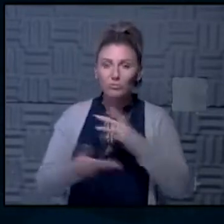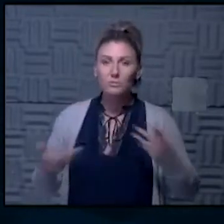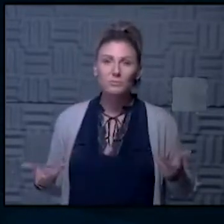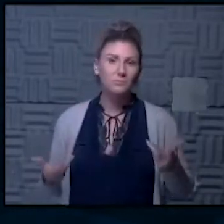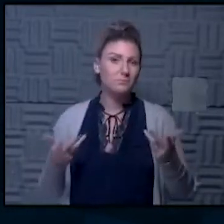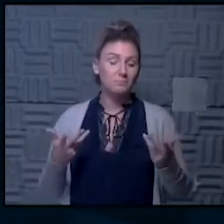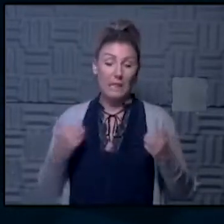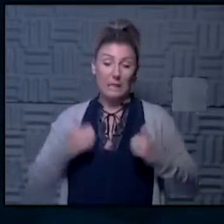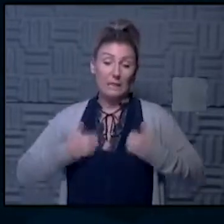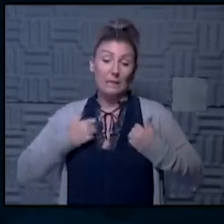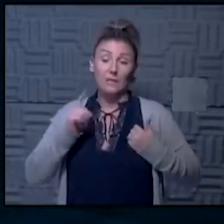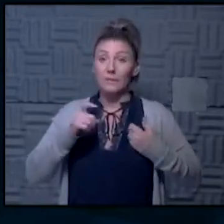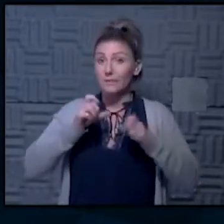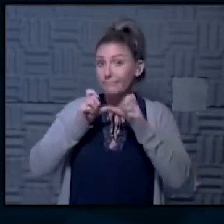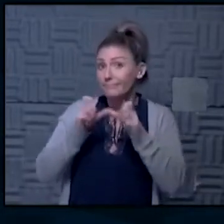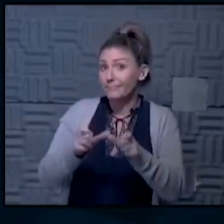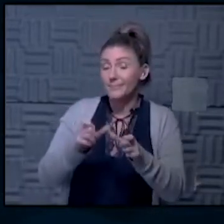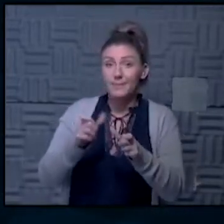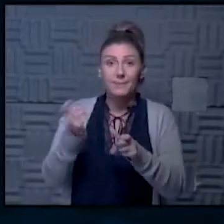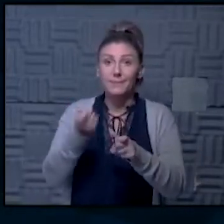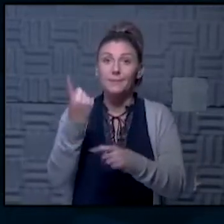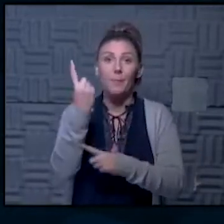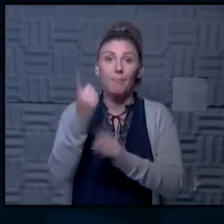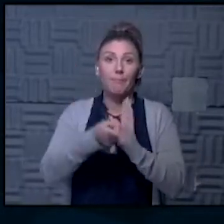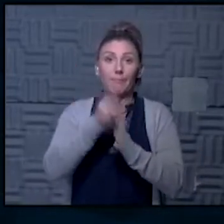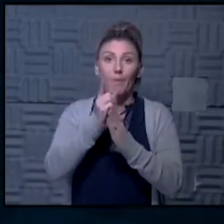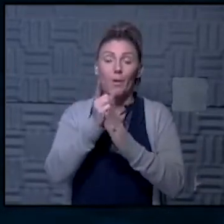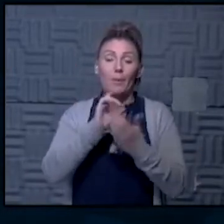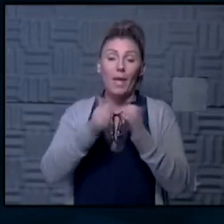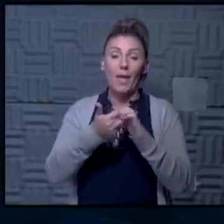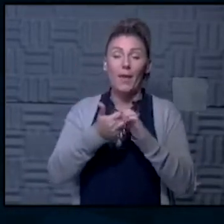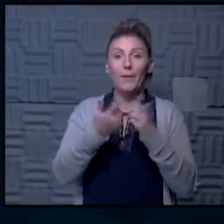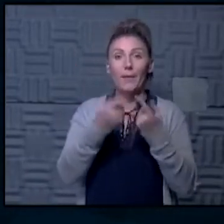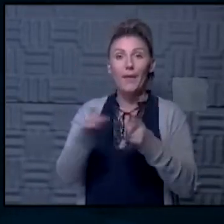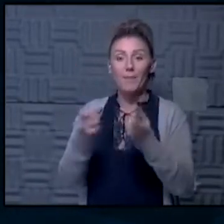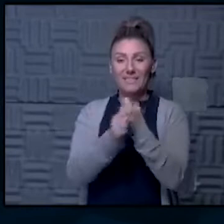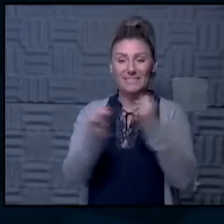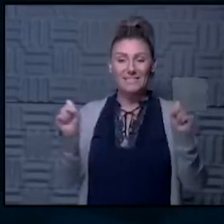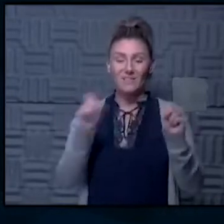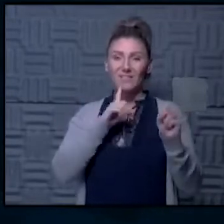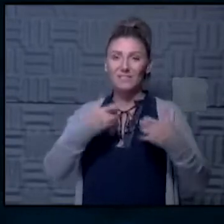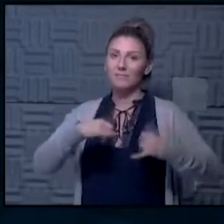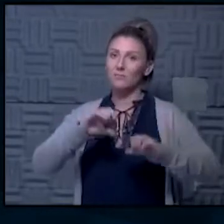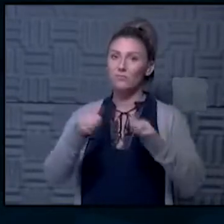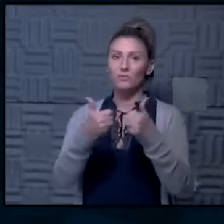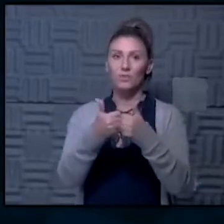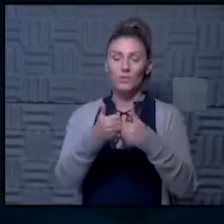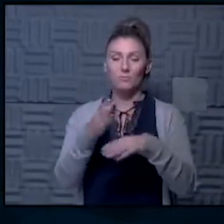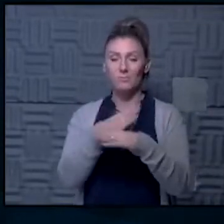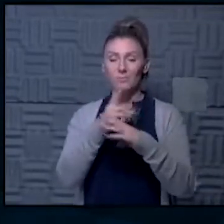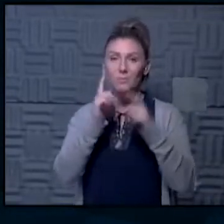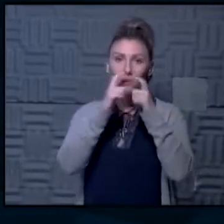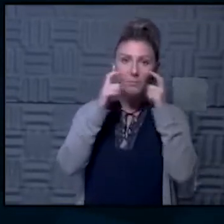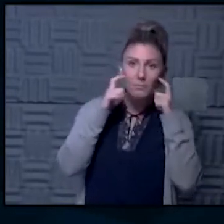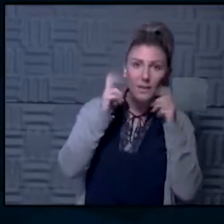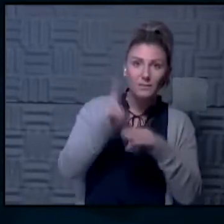life has to go on at some point, and how that happens safely is still the challenge between mask wearing and so